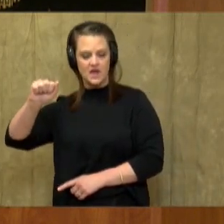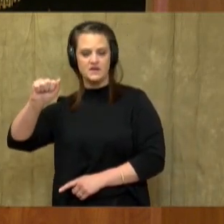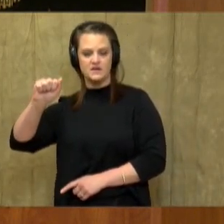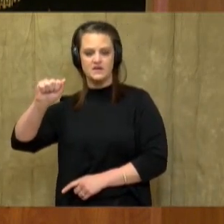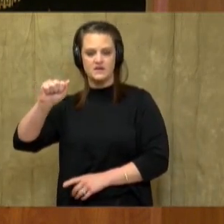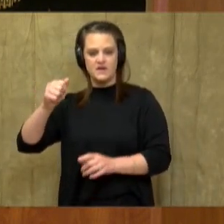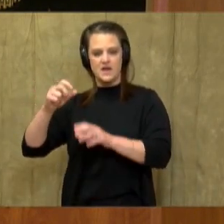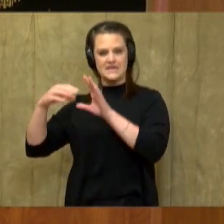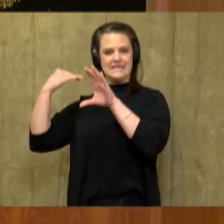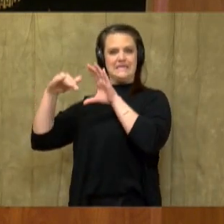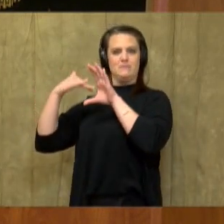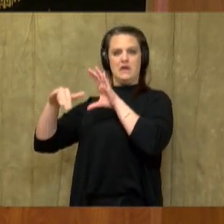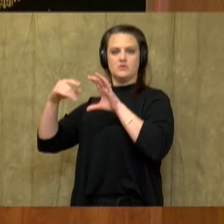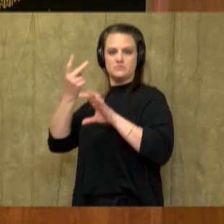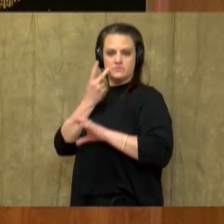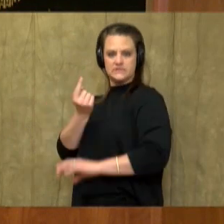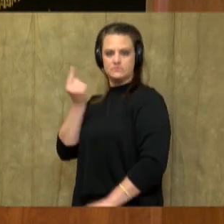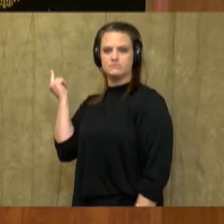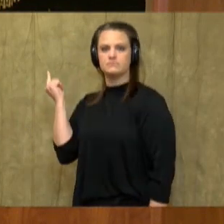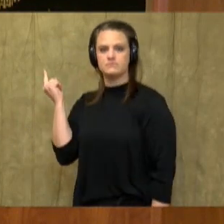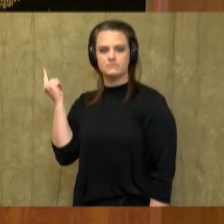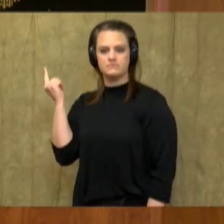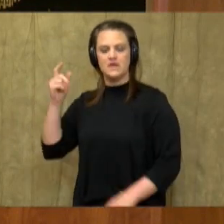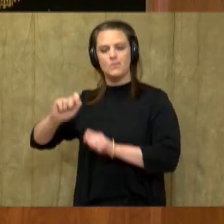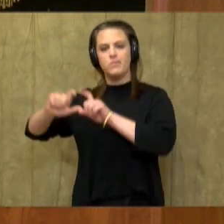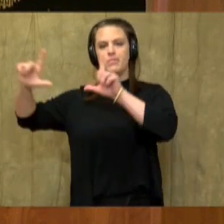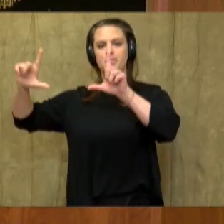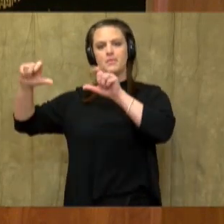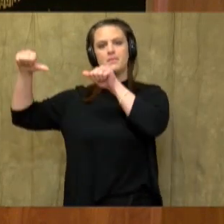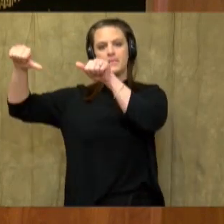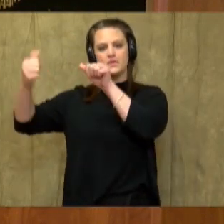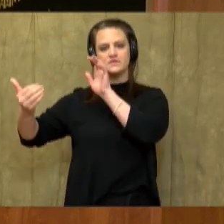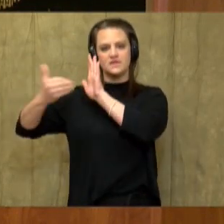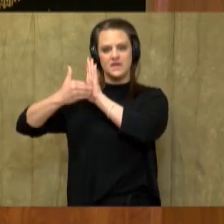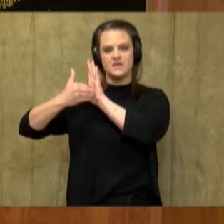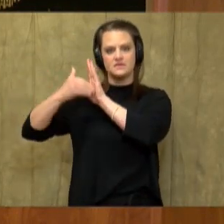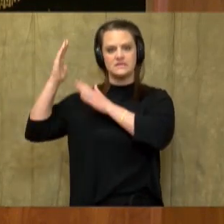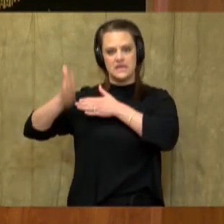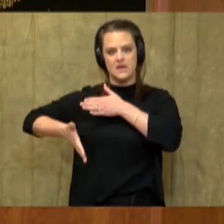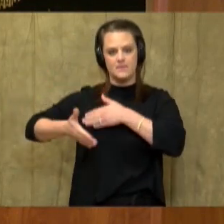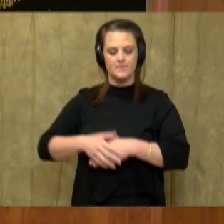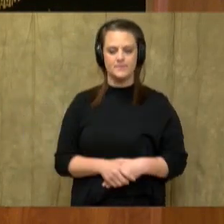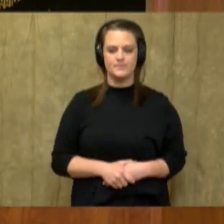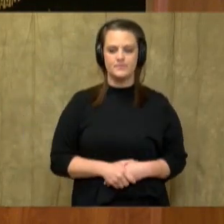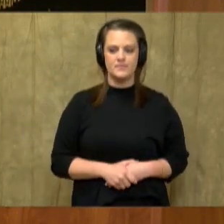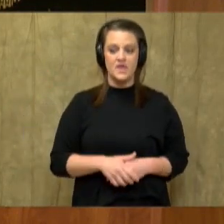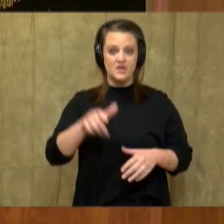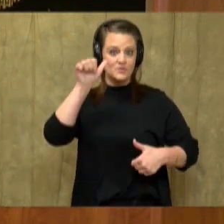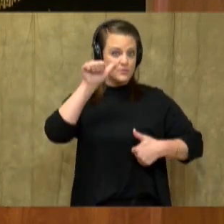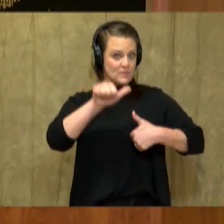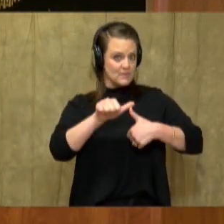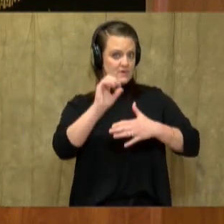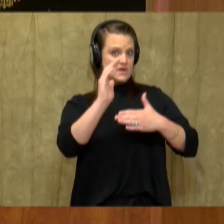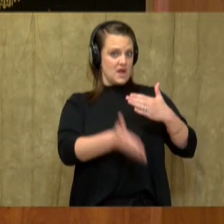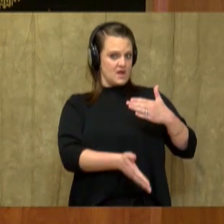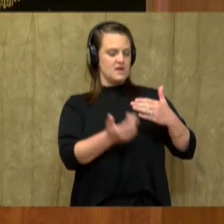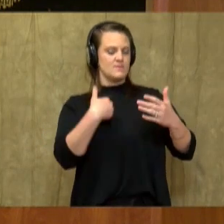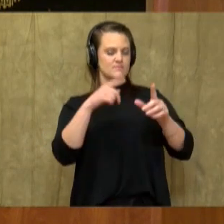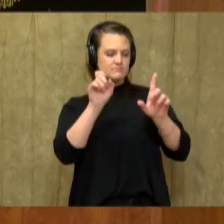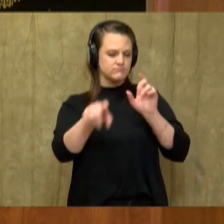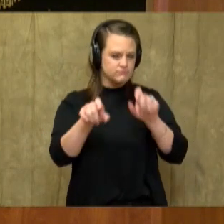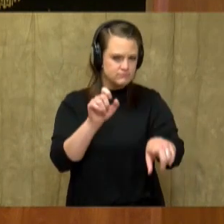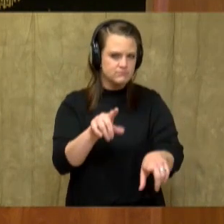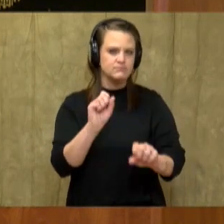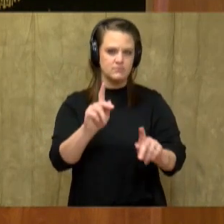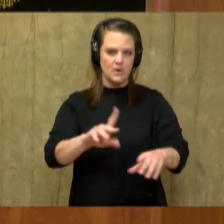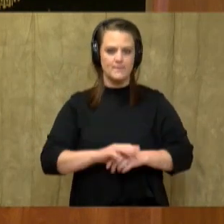on the screen. And again, I'm going to put all this back up at the end. So just keep that in mind. At the end of the lesson, I'm going to ask you a question about today's lesson. Okay? So